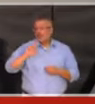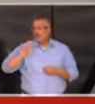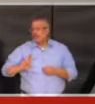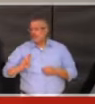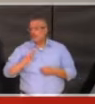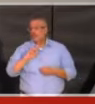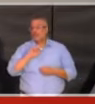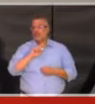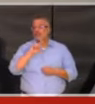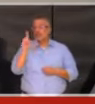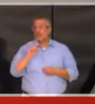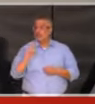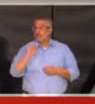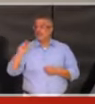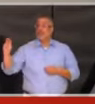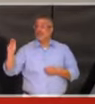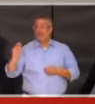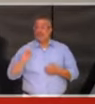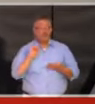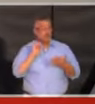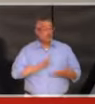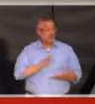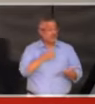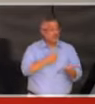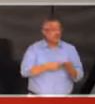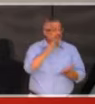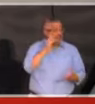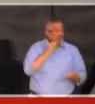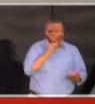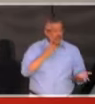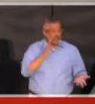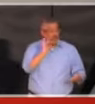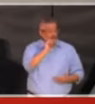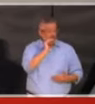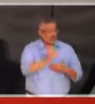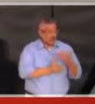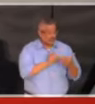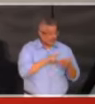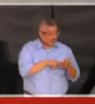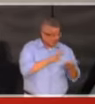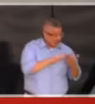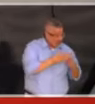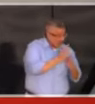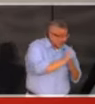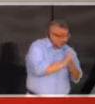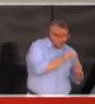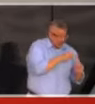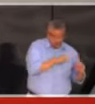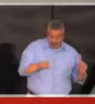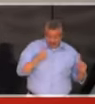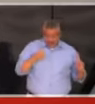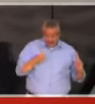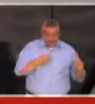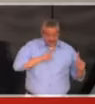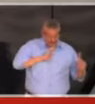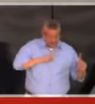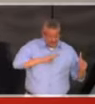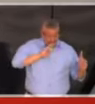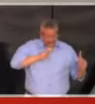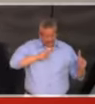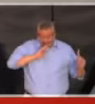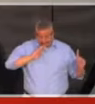Zoom. And when students discuss their experience with the transfer process from community college to four-year university, their message was loud